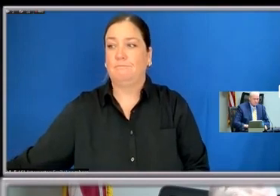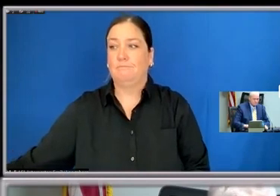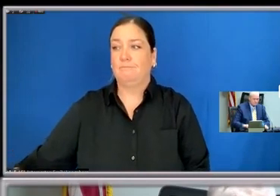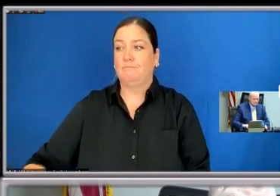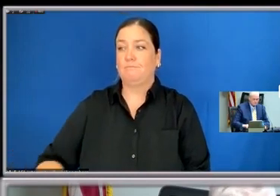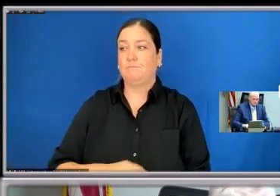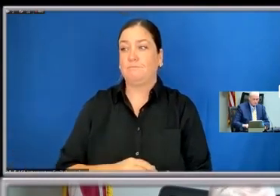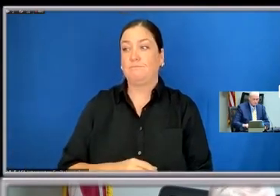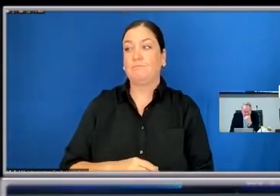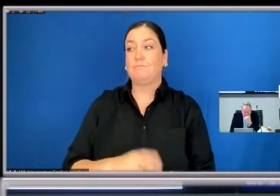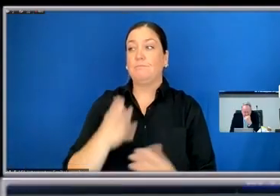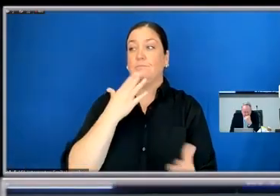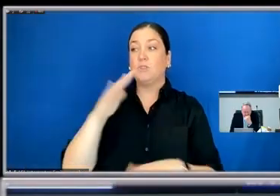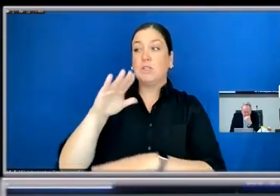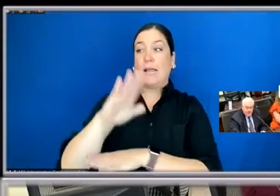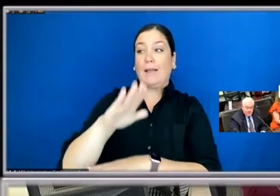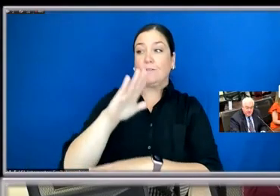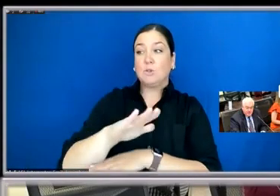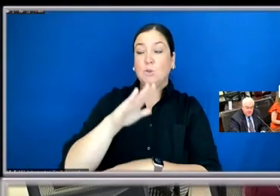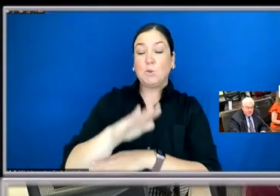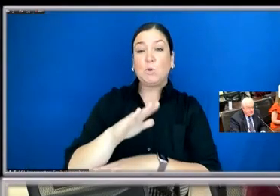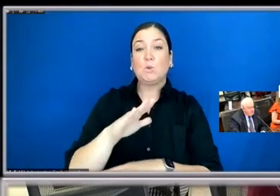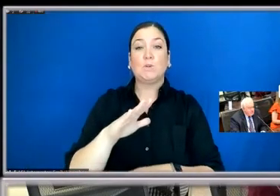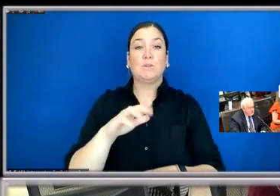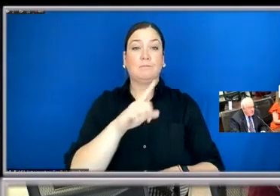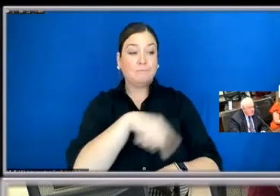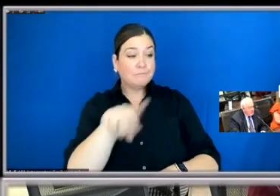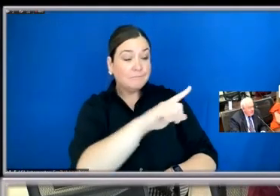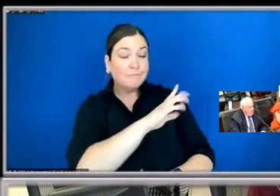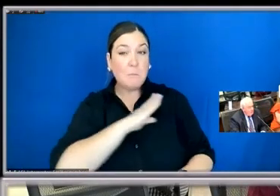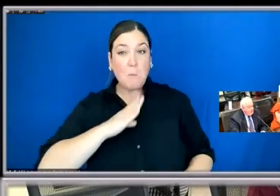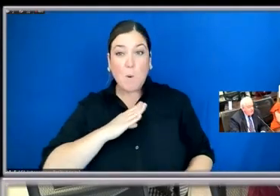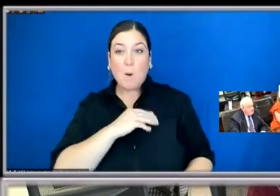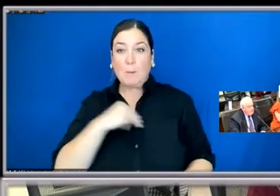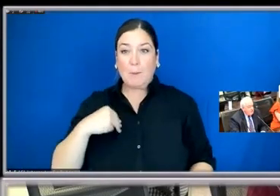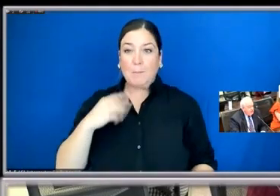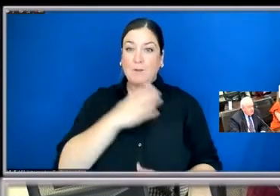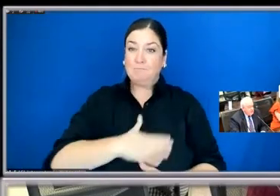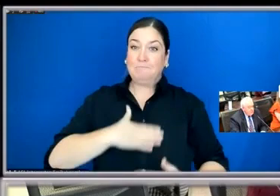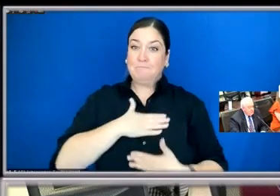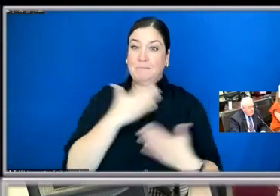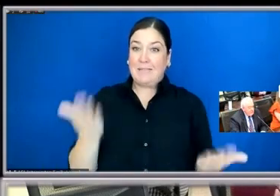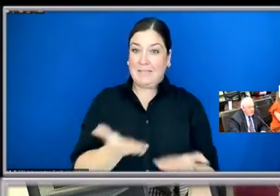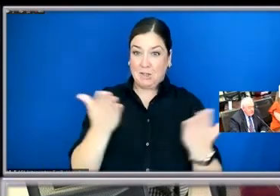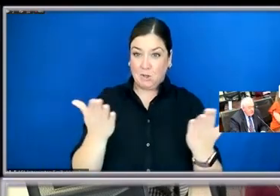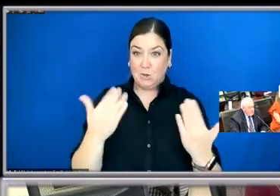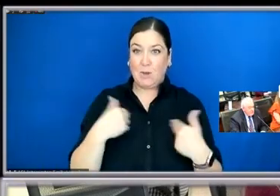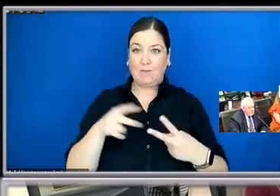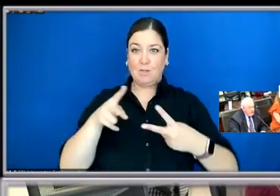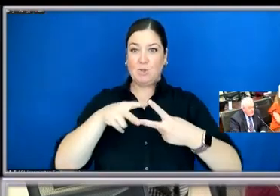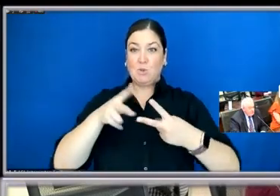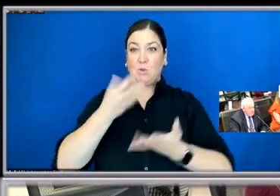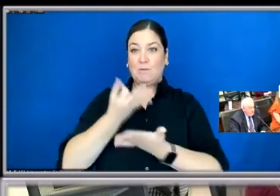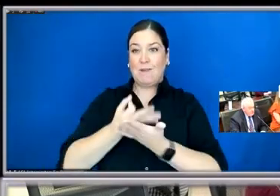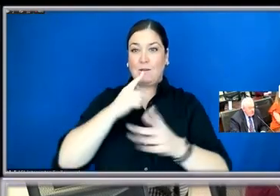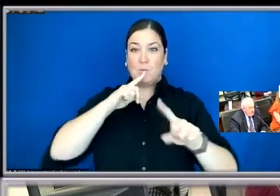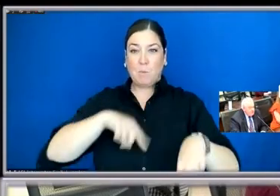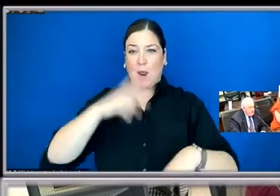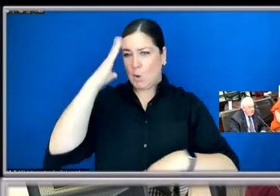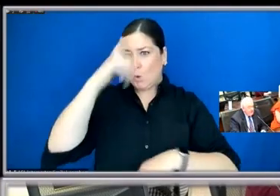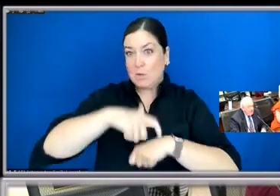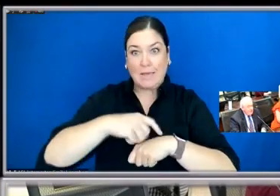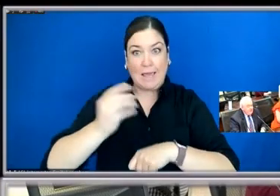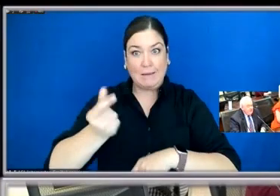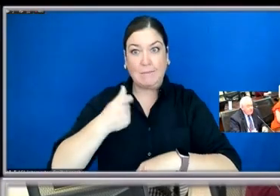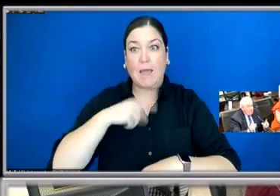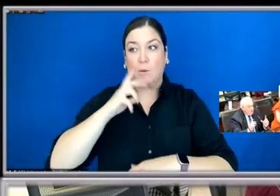Good afternoon, Mr. Chair, Madam Vice Chairs, and board members. It's a pleasure to be here. We've got two financial reports, and I know you're pressed on time, so I'm going to go really